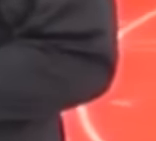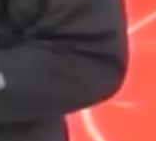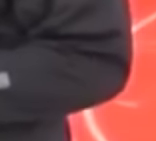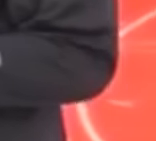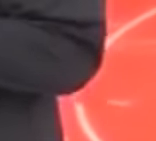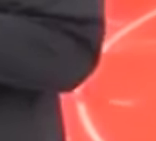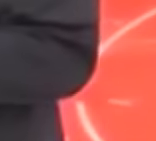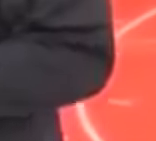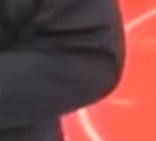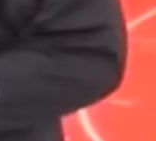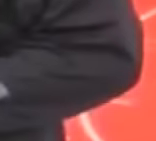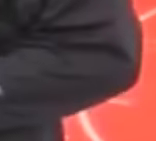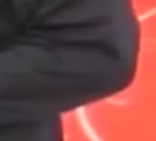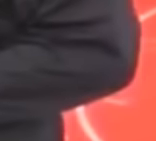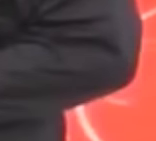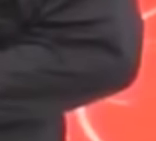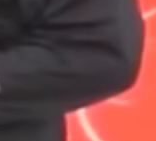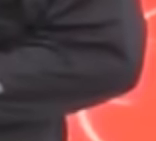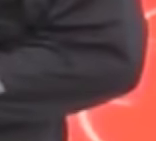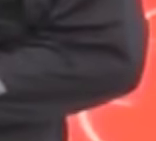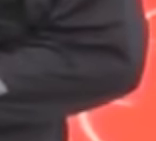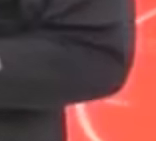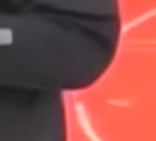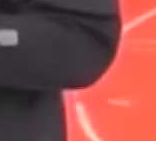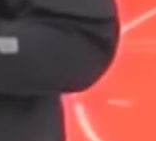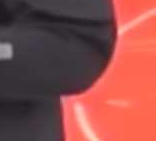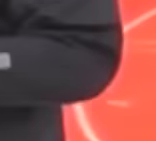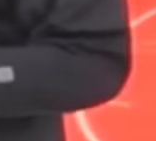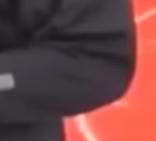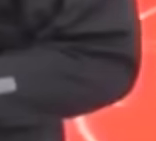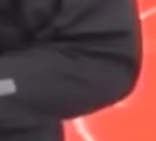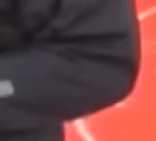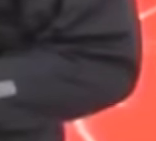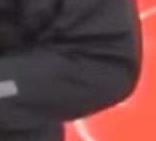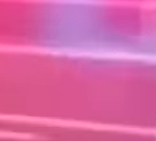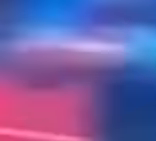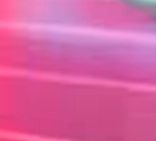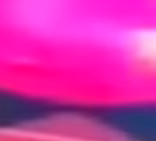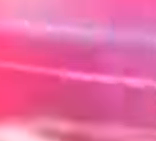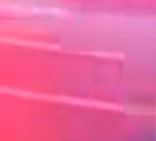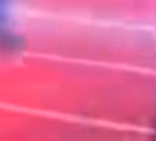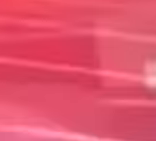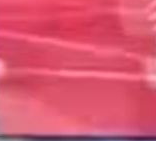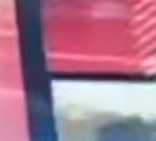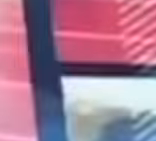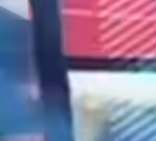through his talent, through his gifted feet. And that's daring abroad.